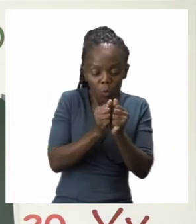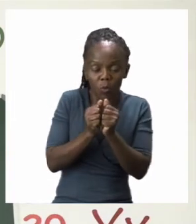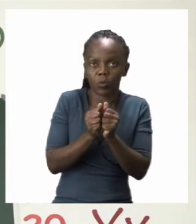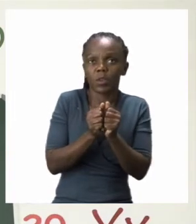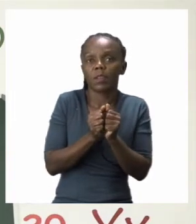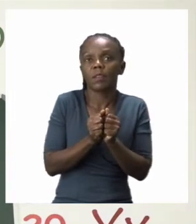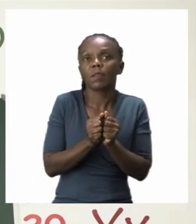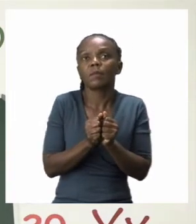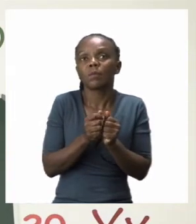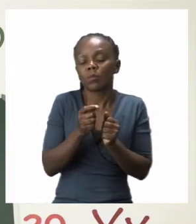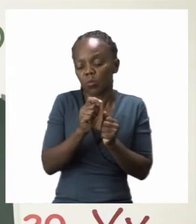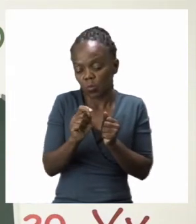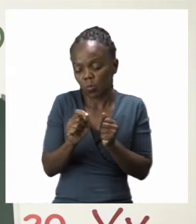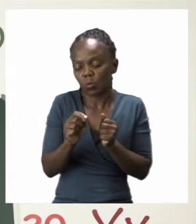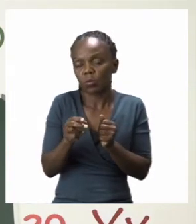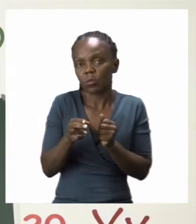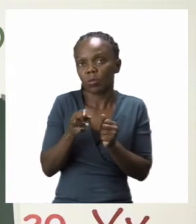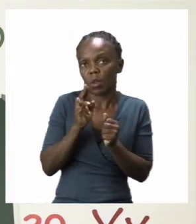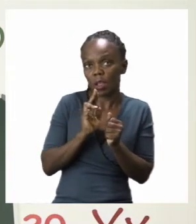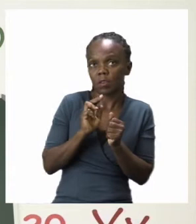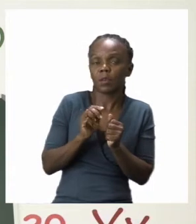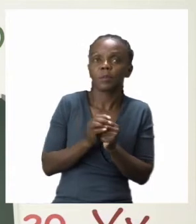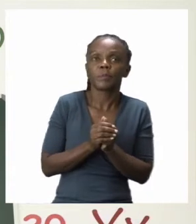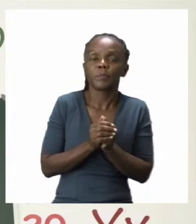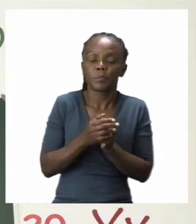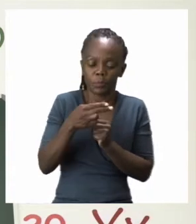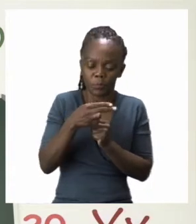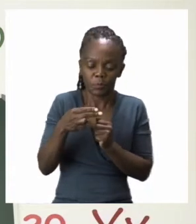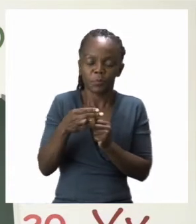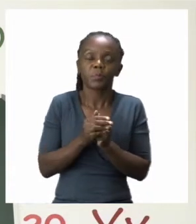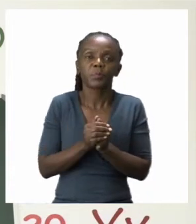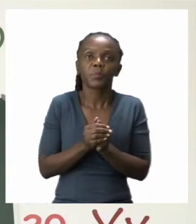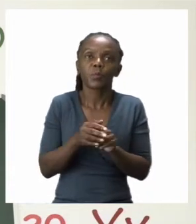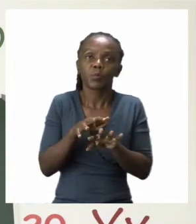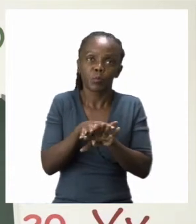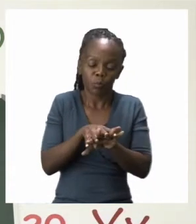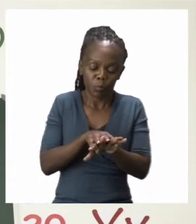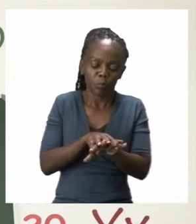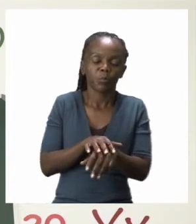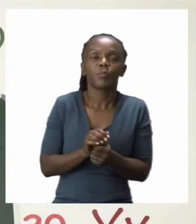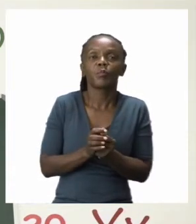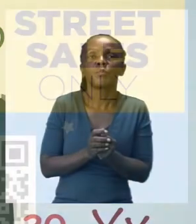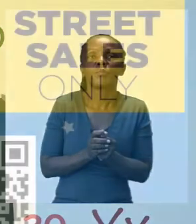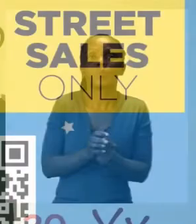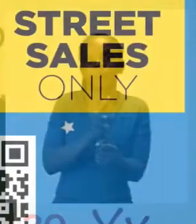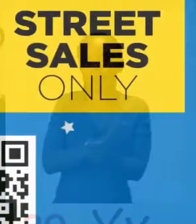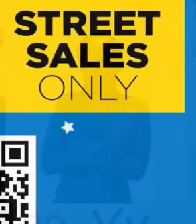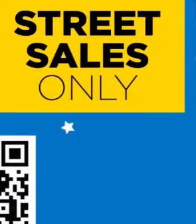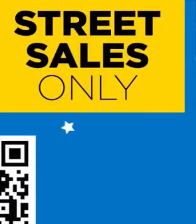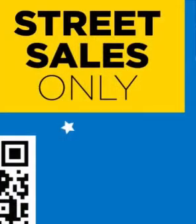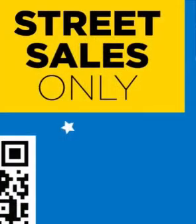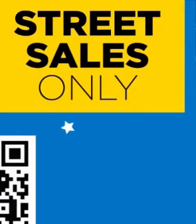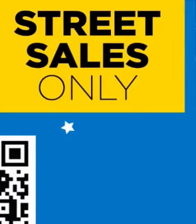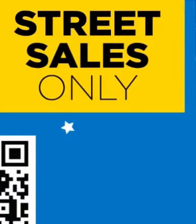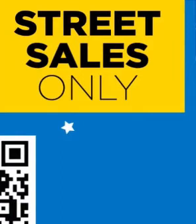all together. Take your time, and I'll see you after our short advert break. Follow us